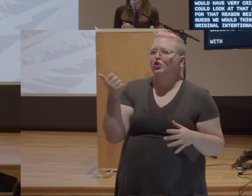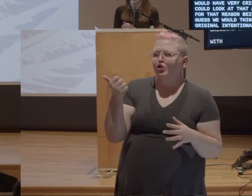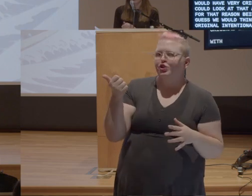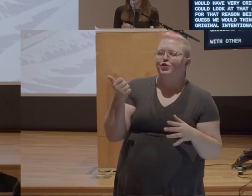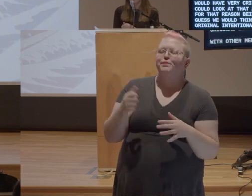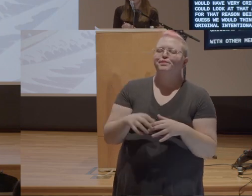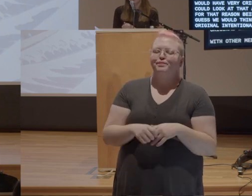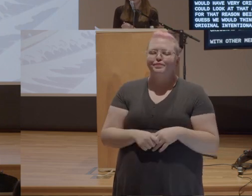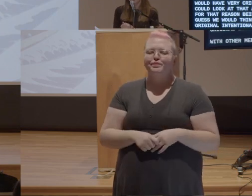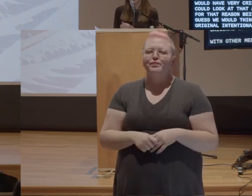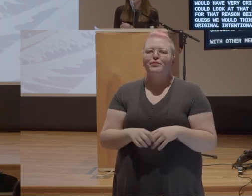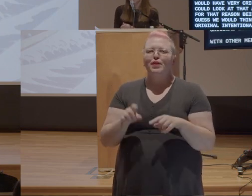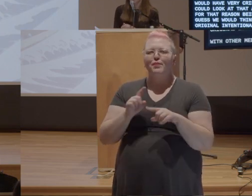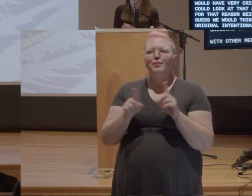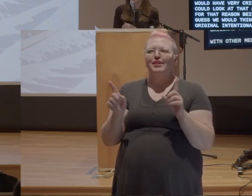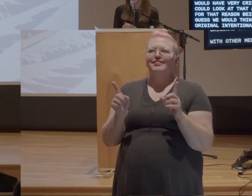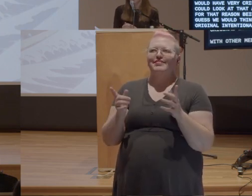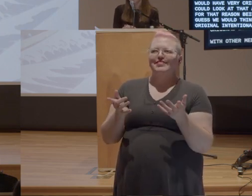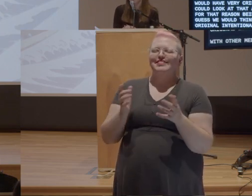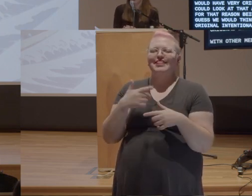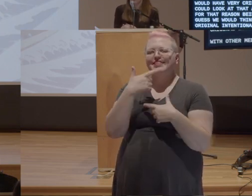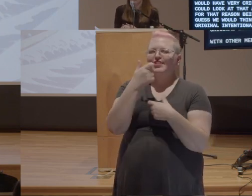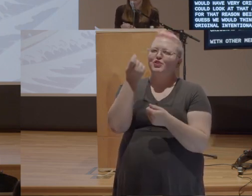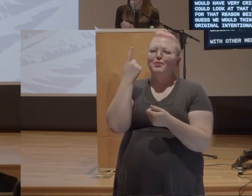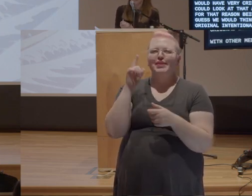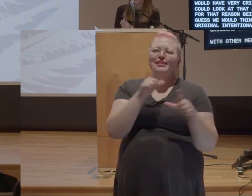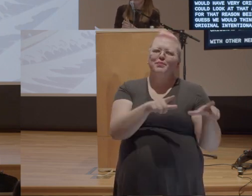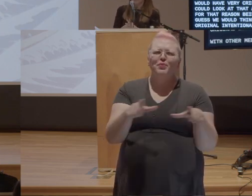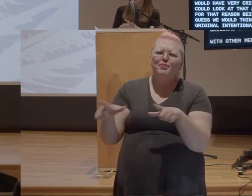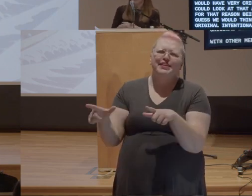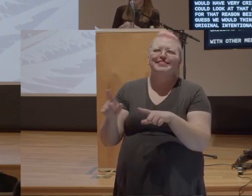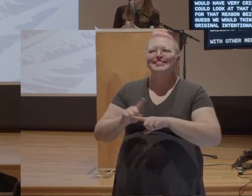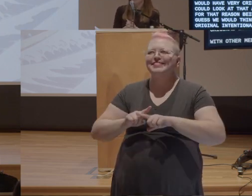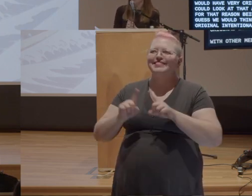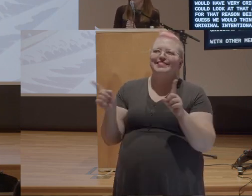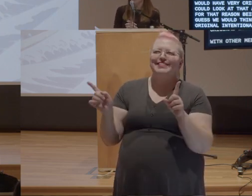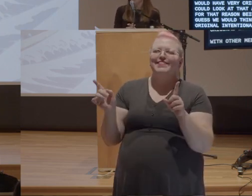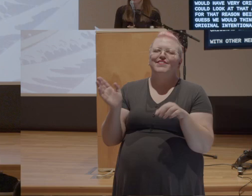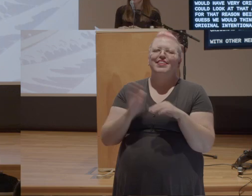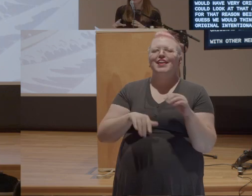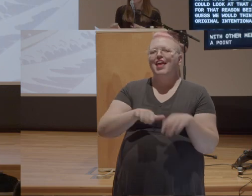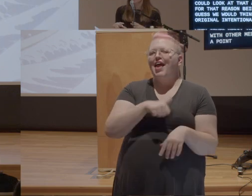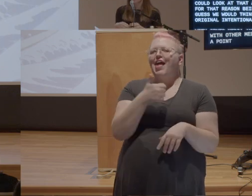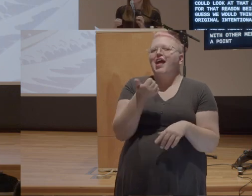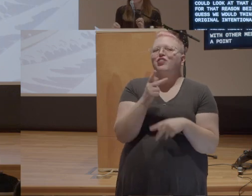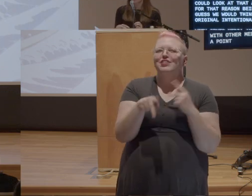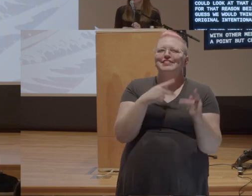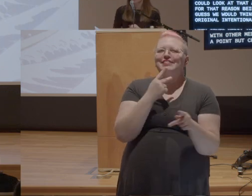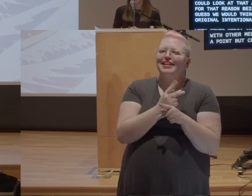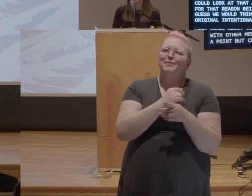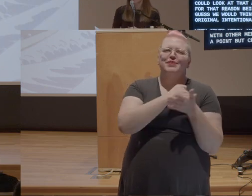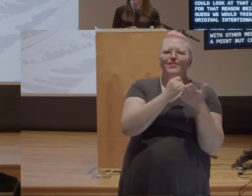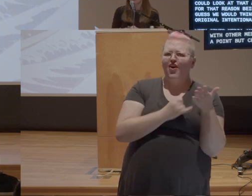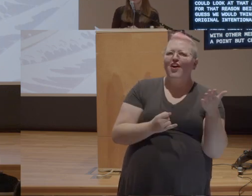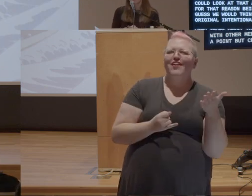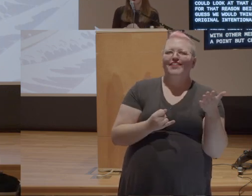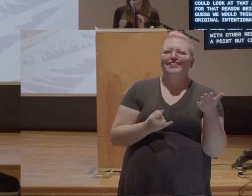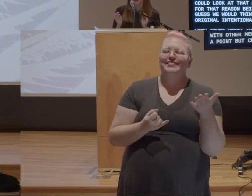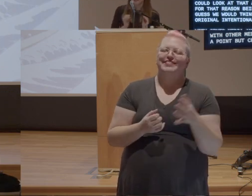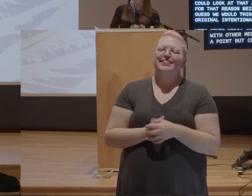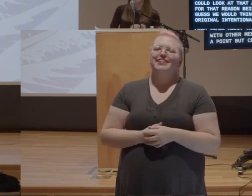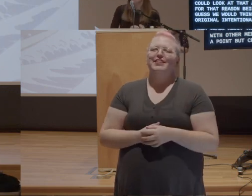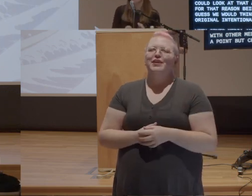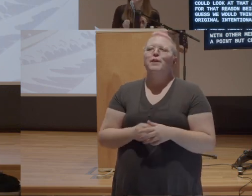media. And I don't know if it even matters, gets to a point. But certainly people want to track